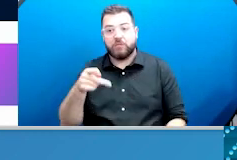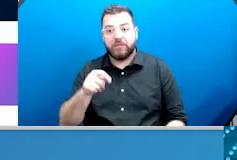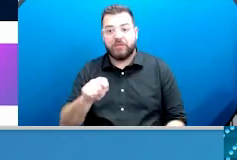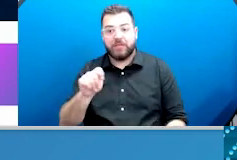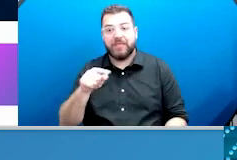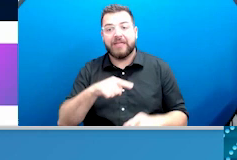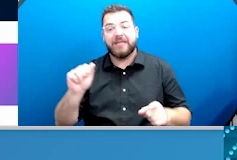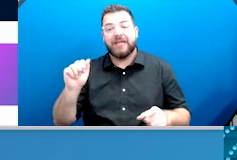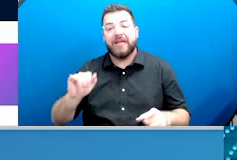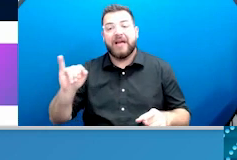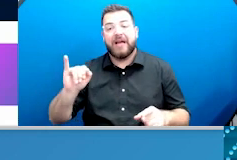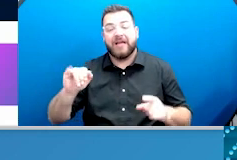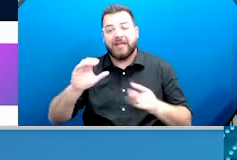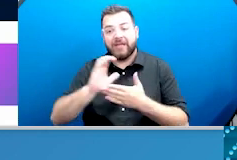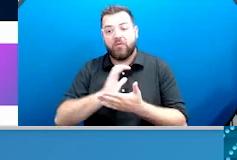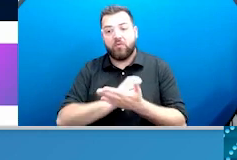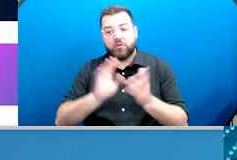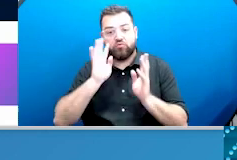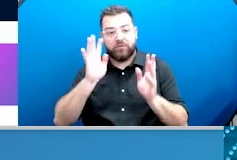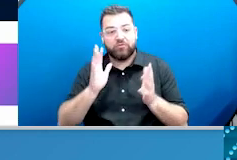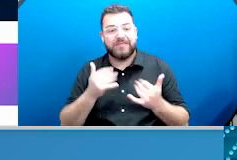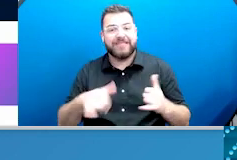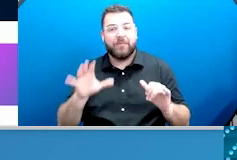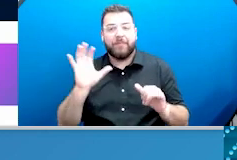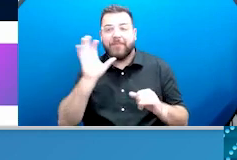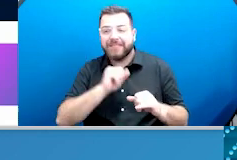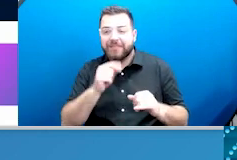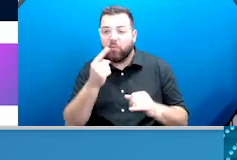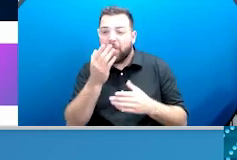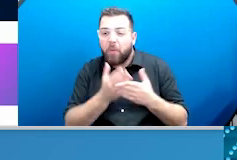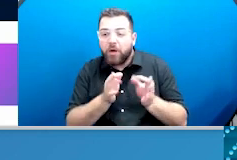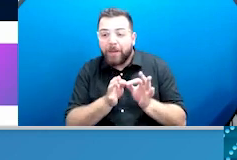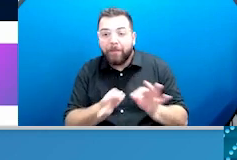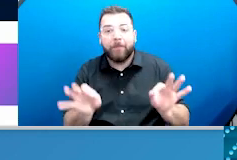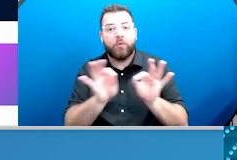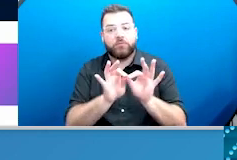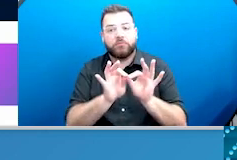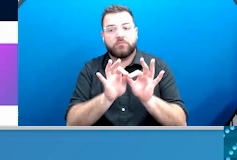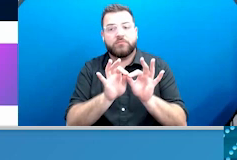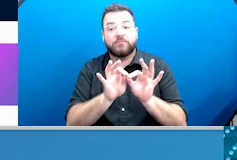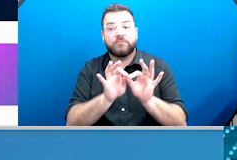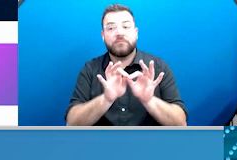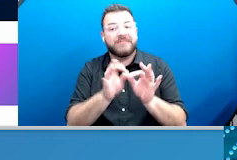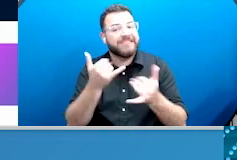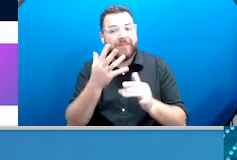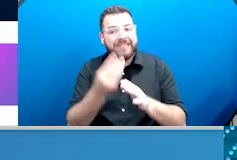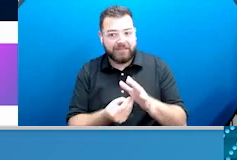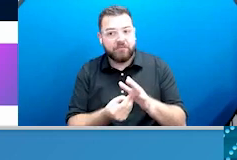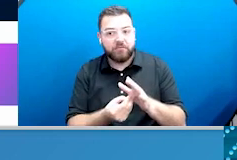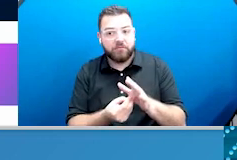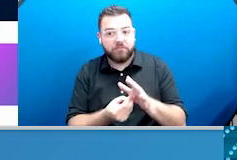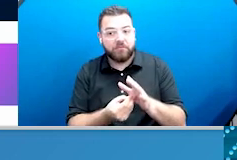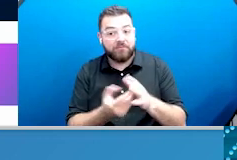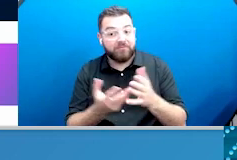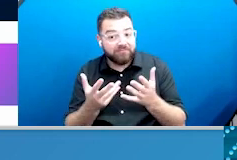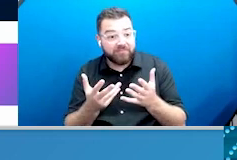course creators, they are still missing an important point, important part in the design, which is